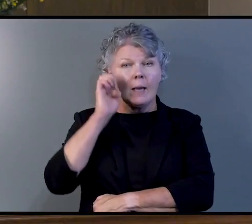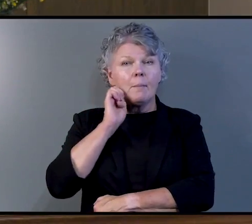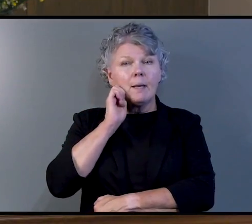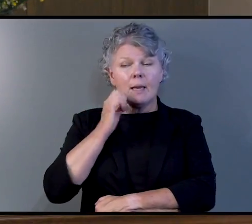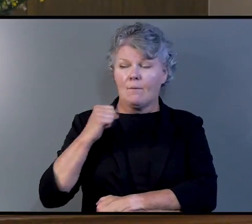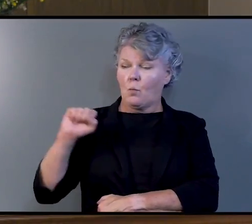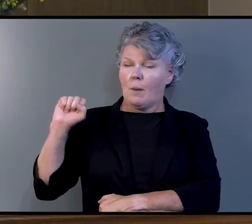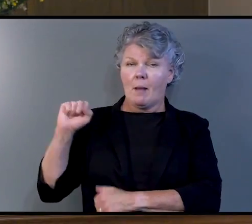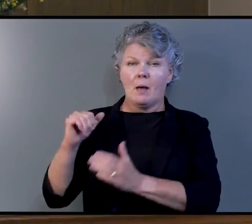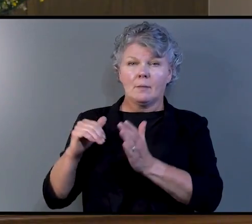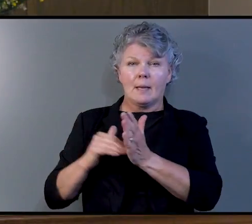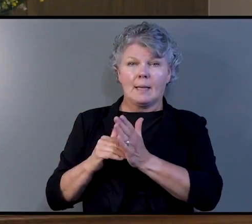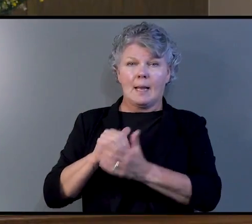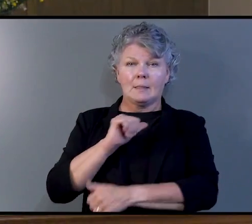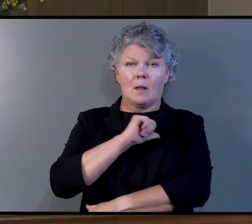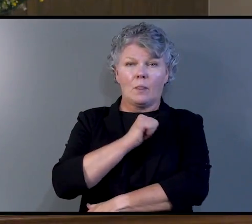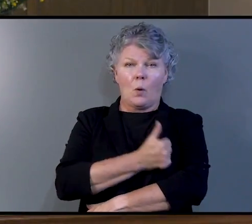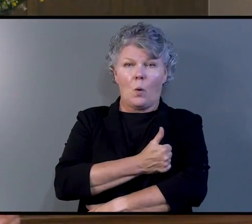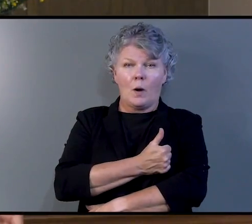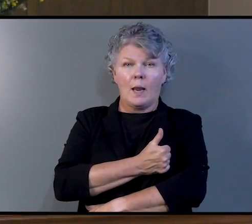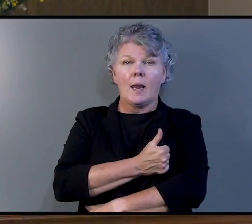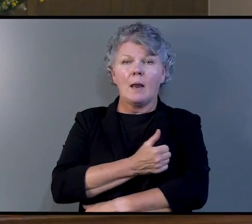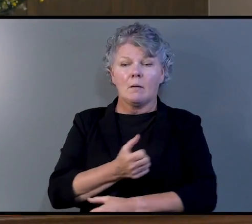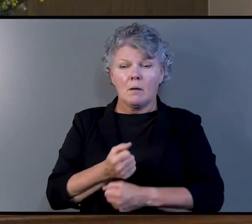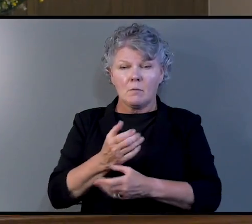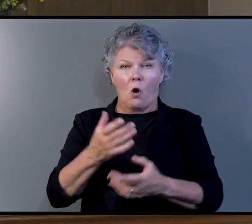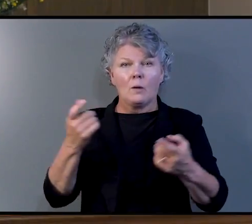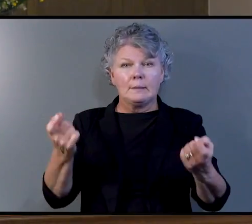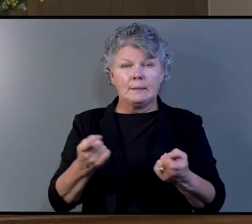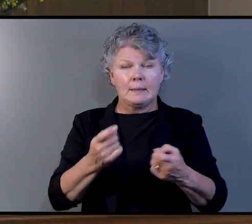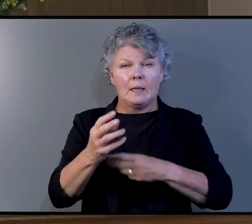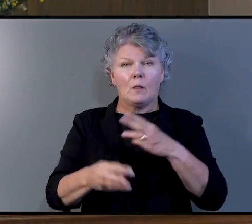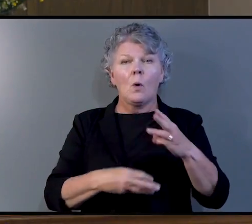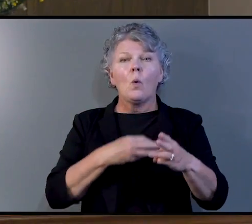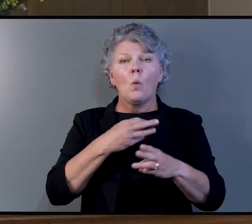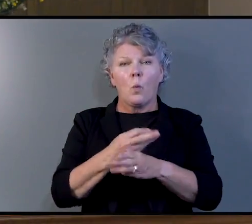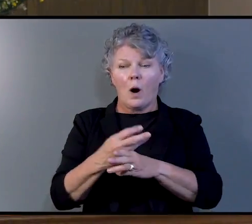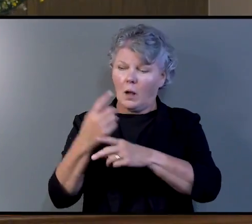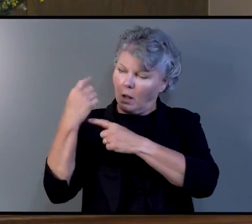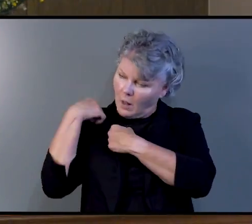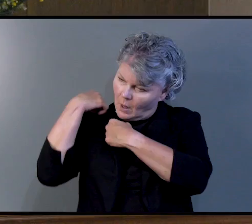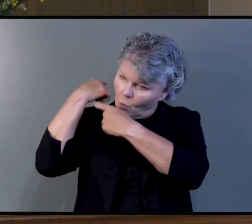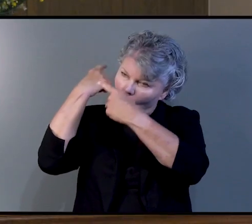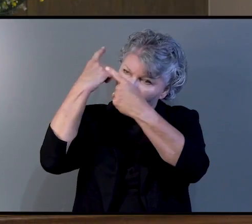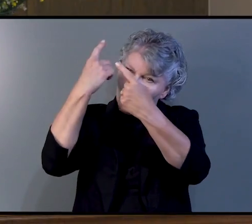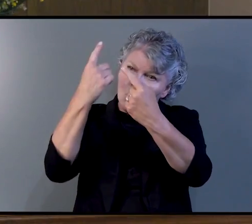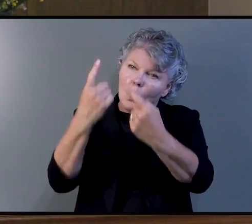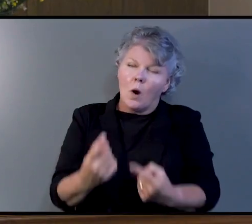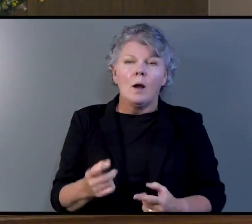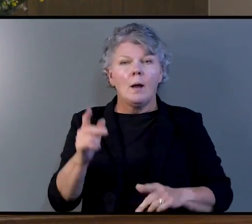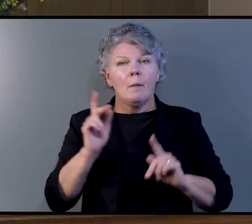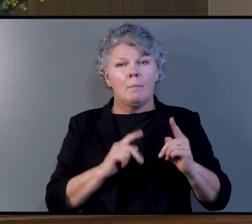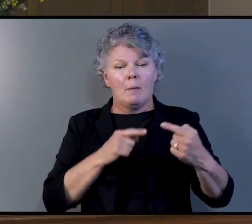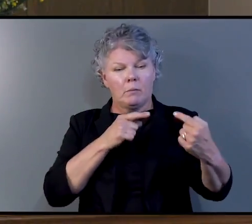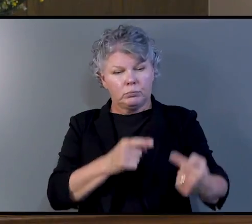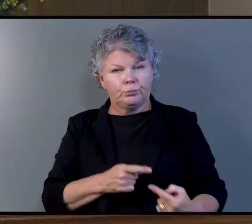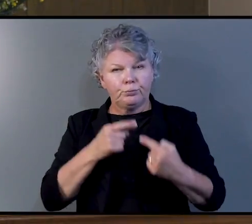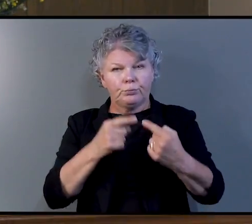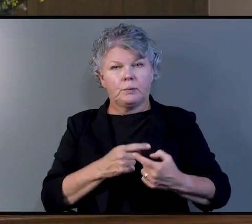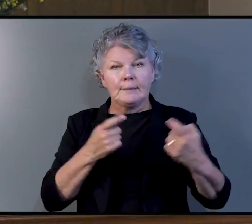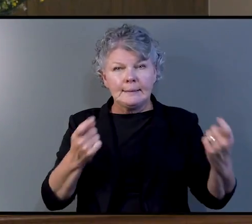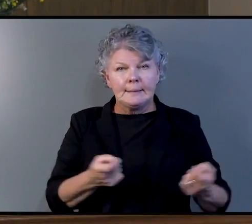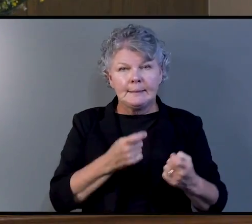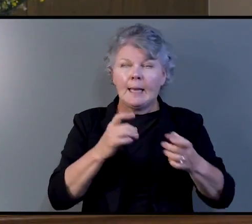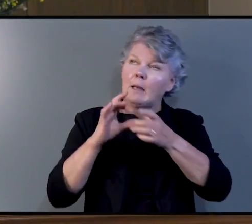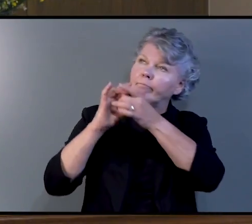rebelled against this authority, bringing sin into the world, and ever since, humans have struggled with sin and our relationship with